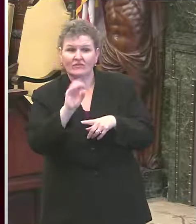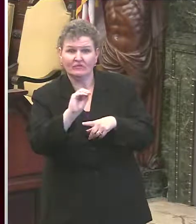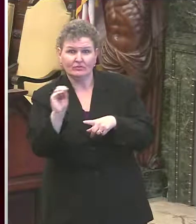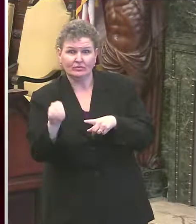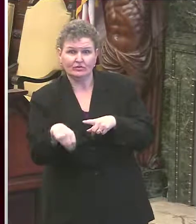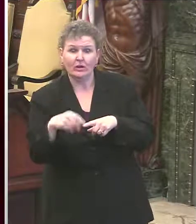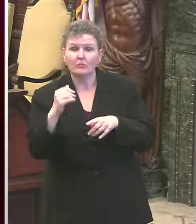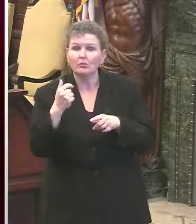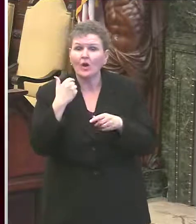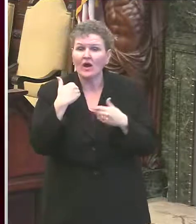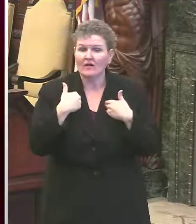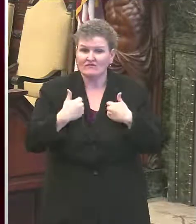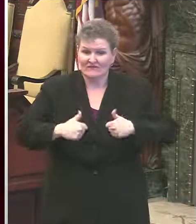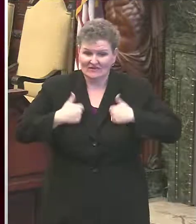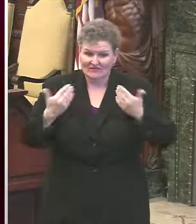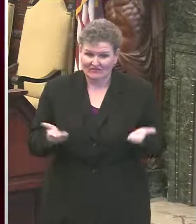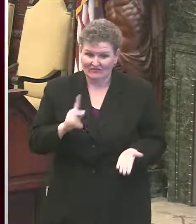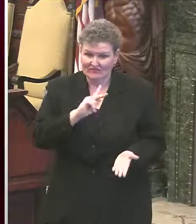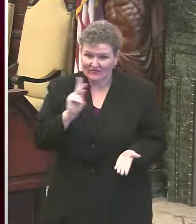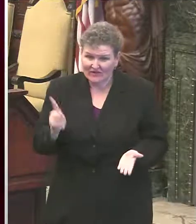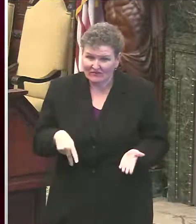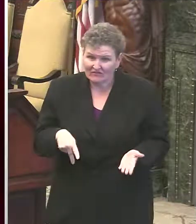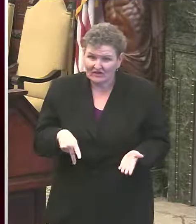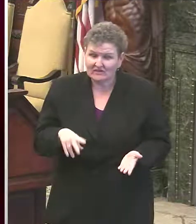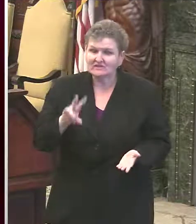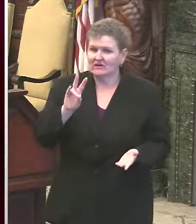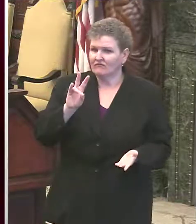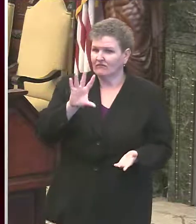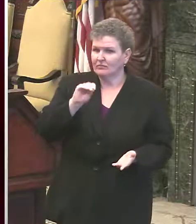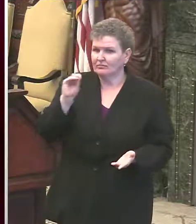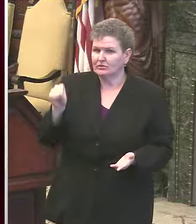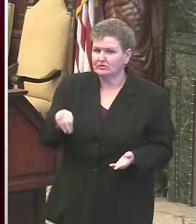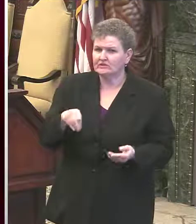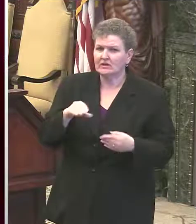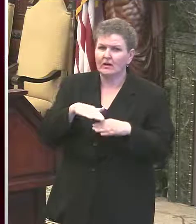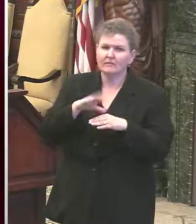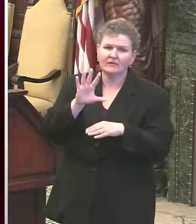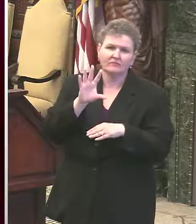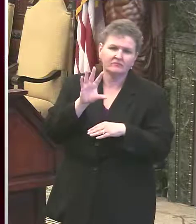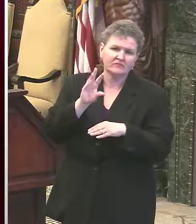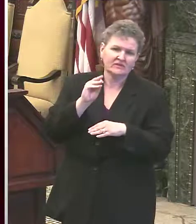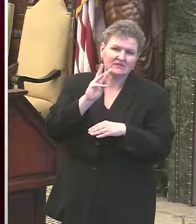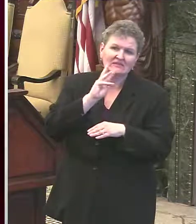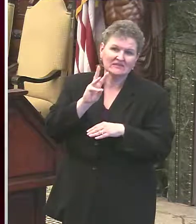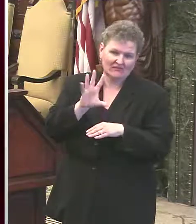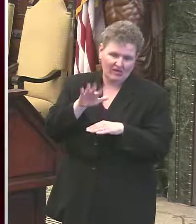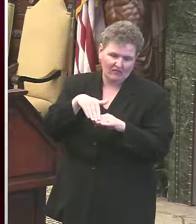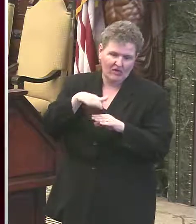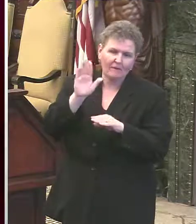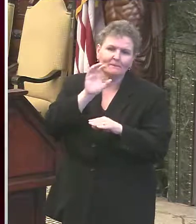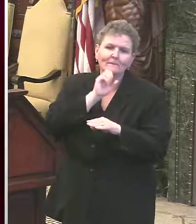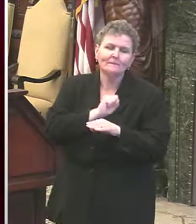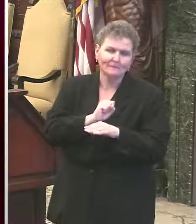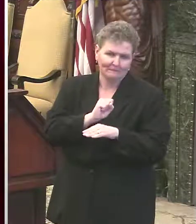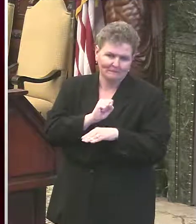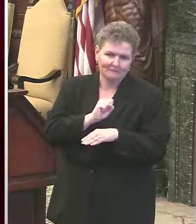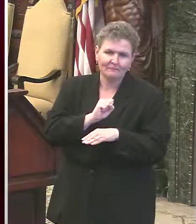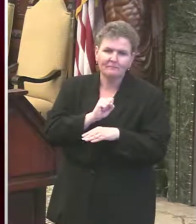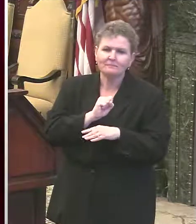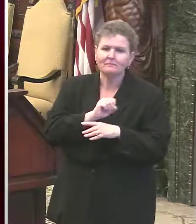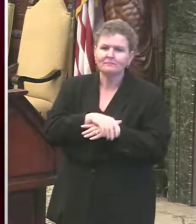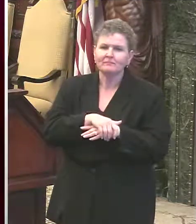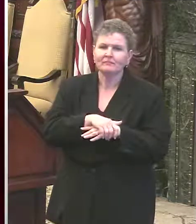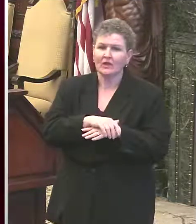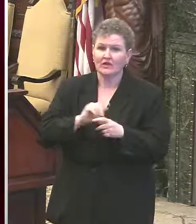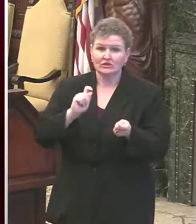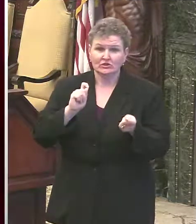adults and 75% of those who are 65 plus, at least having given the first dose to those people. So we will not make the changes